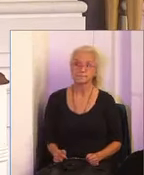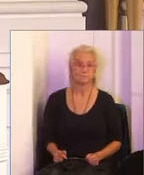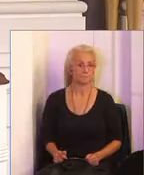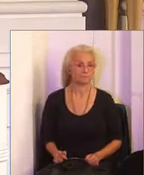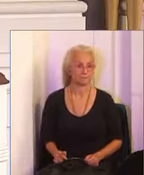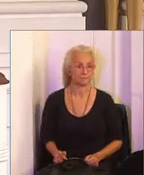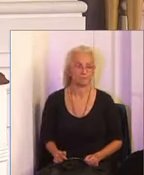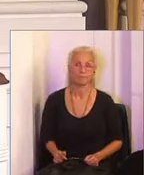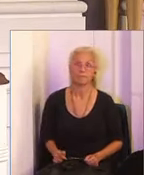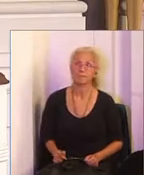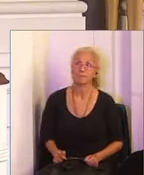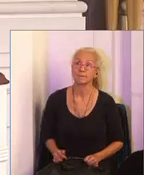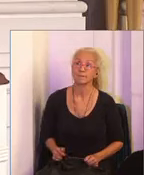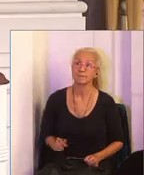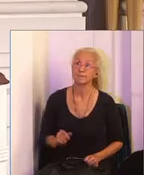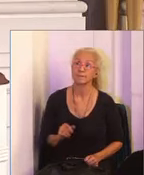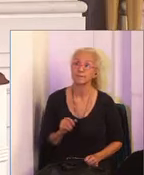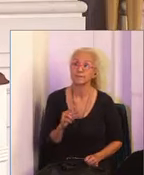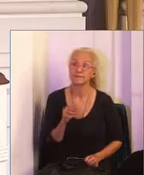is a connection to God,